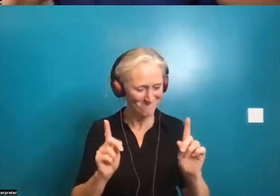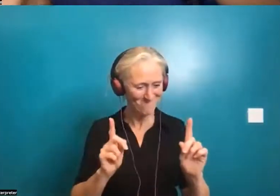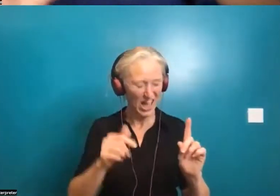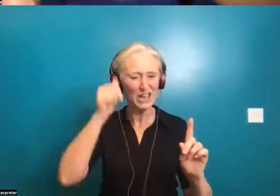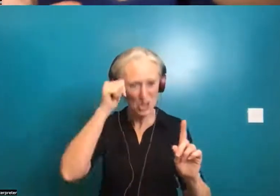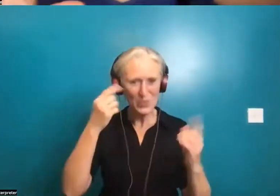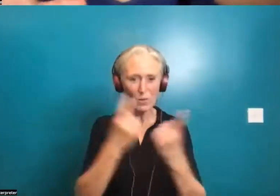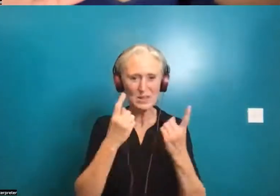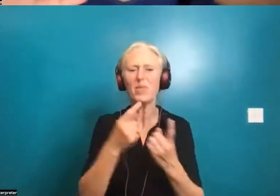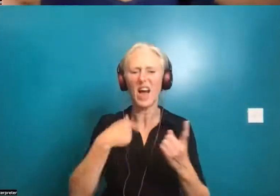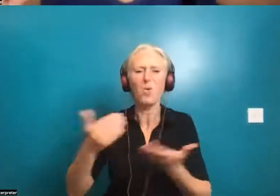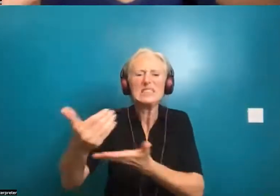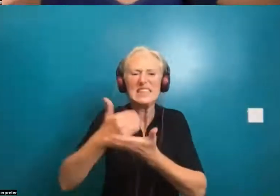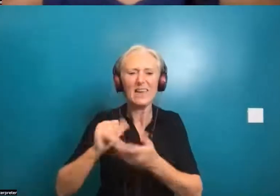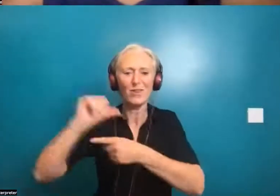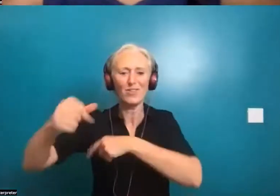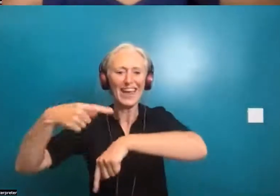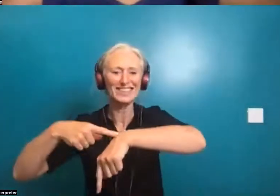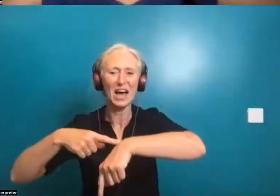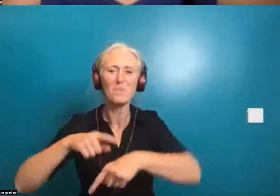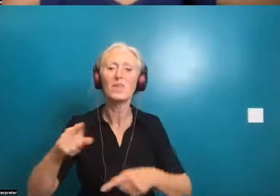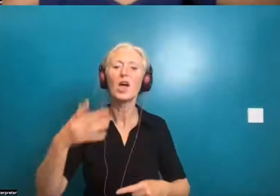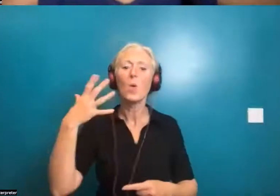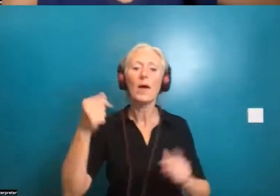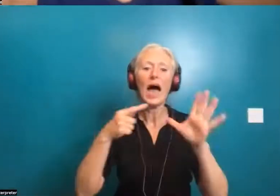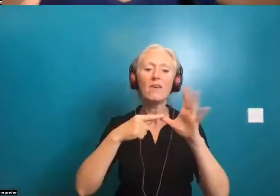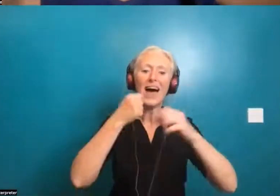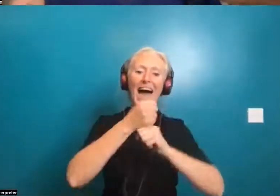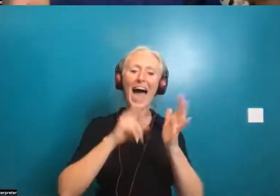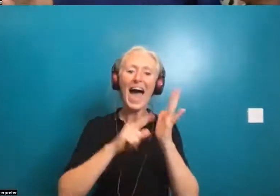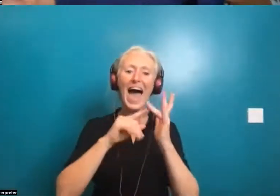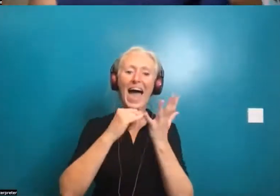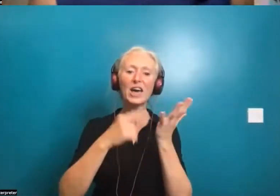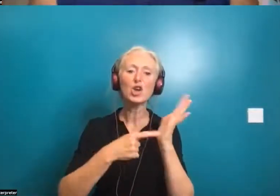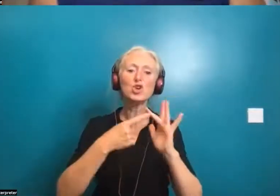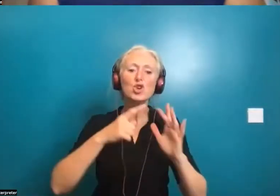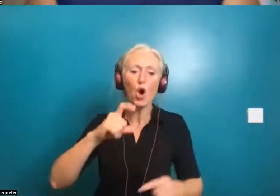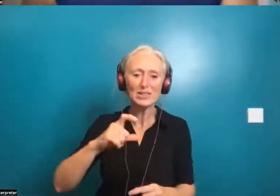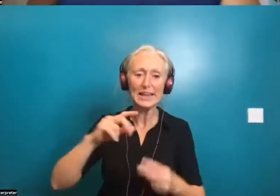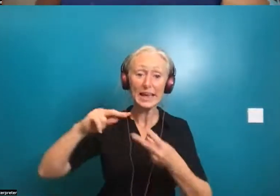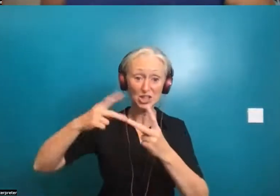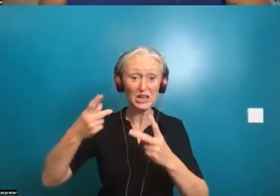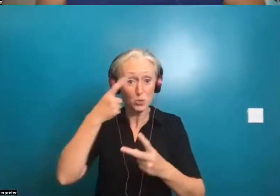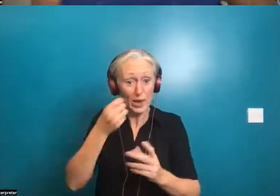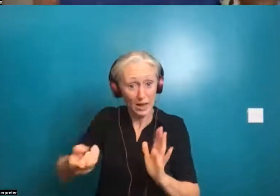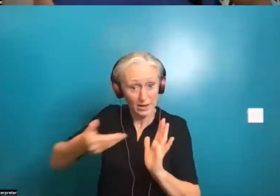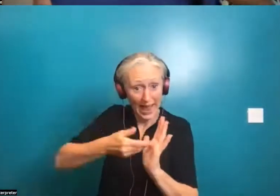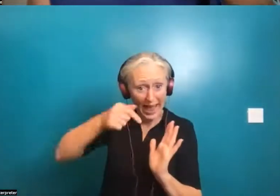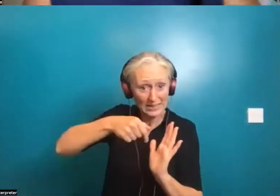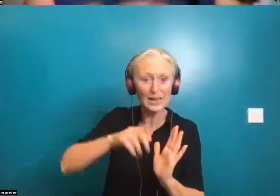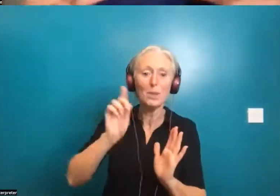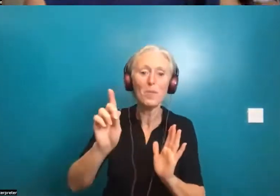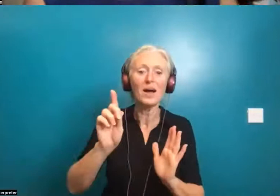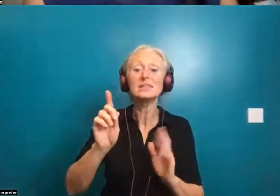So there are agnostic genes you could put in, but the point is, what I would like to see in the future is that we have a really